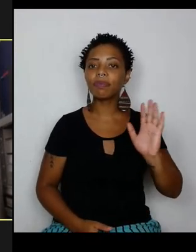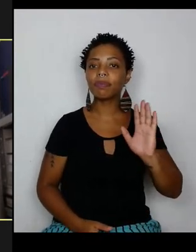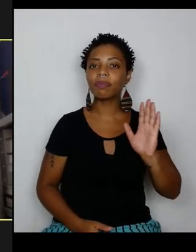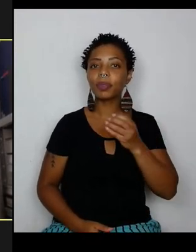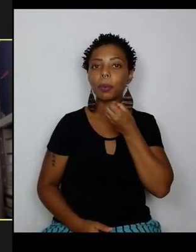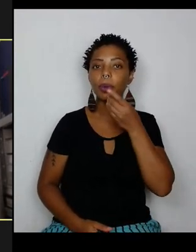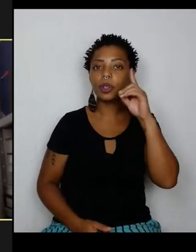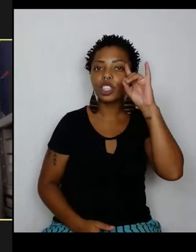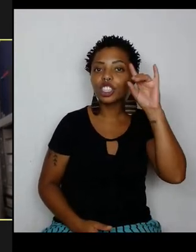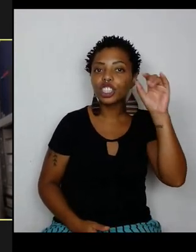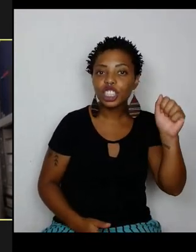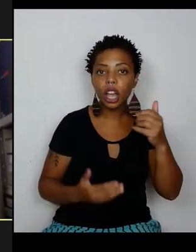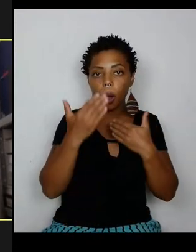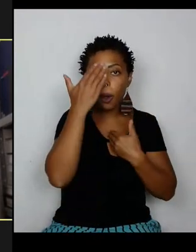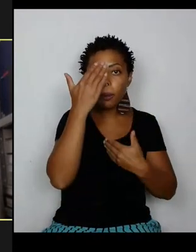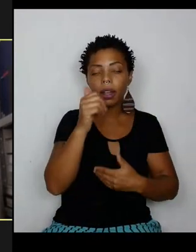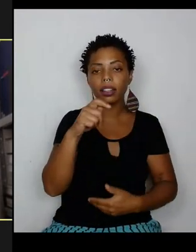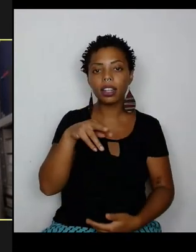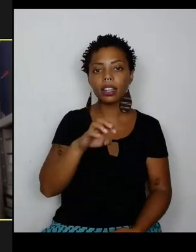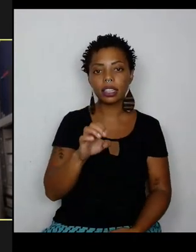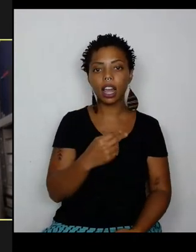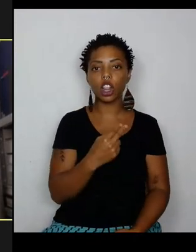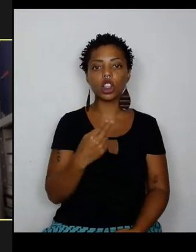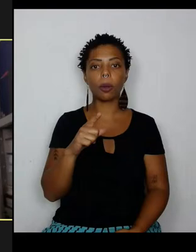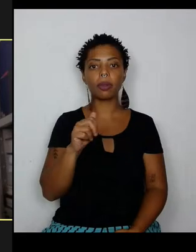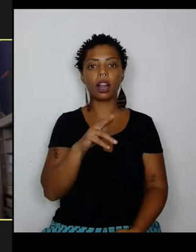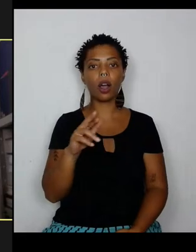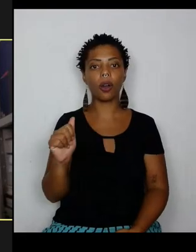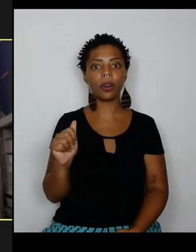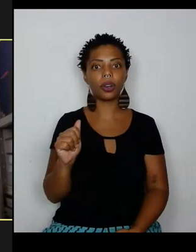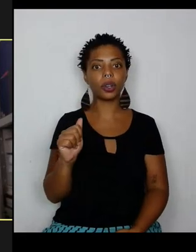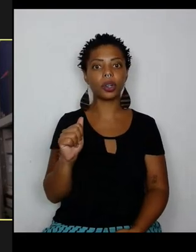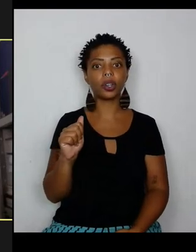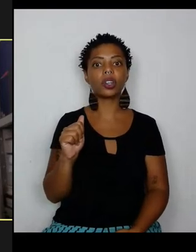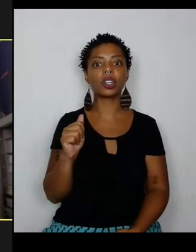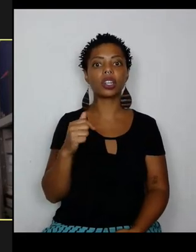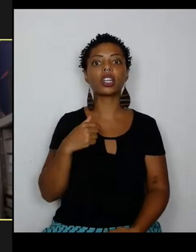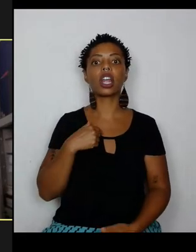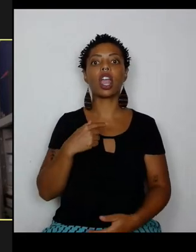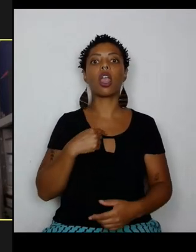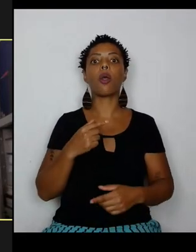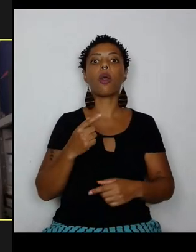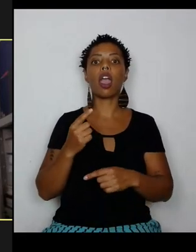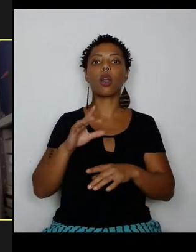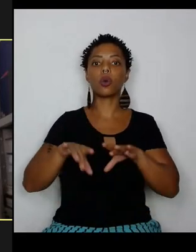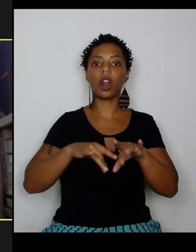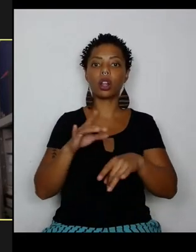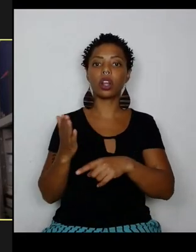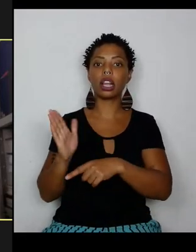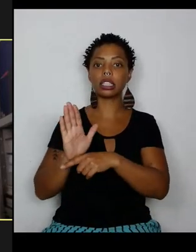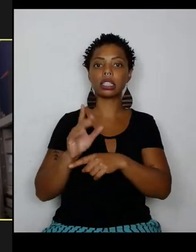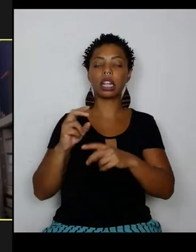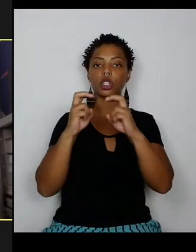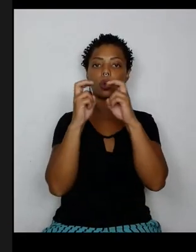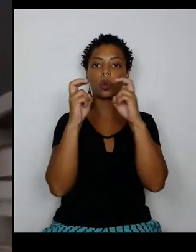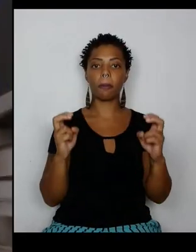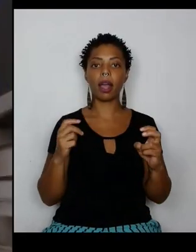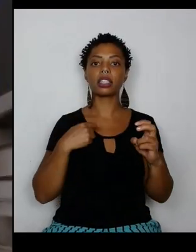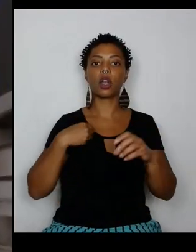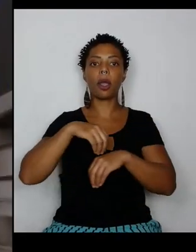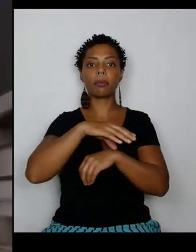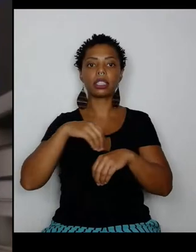hello good morning thank you andre my name is laura cosente i'm the museum's assistant